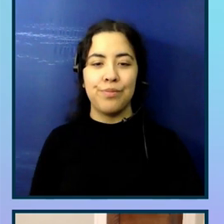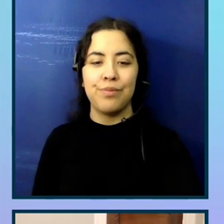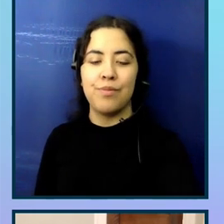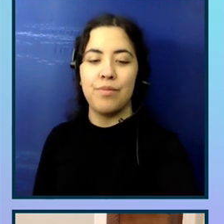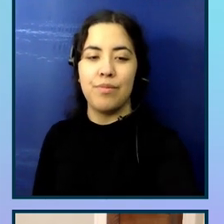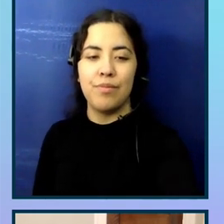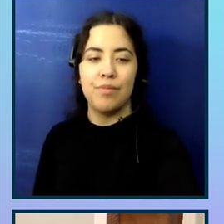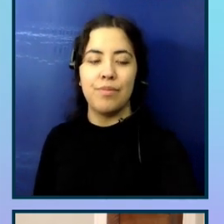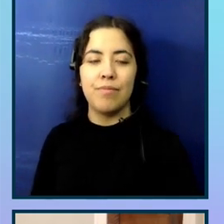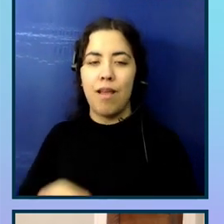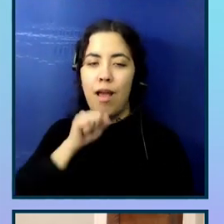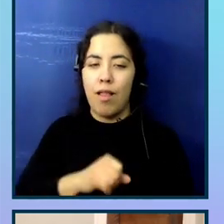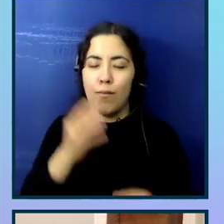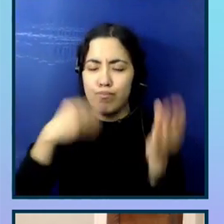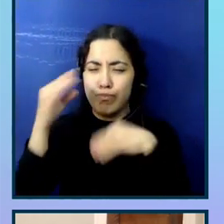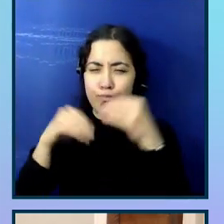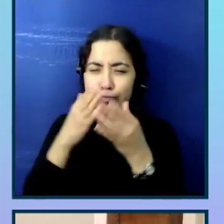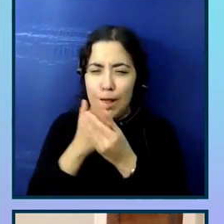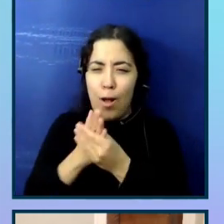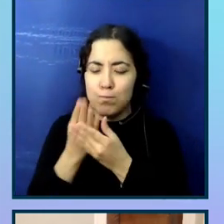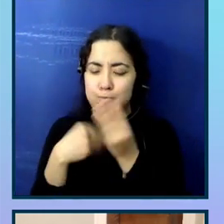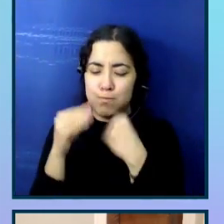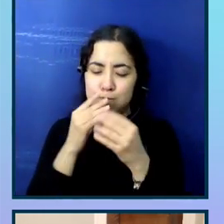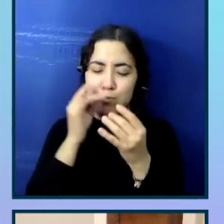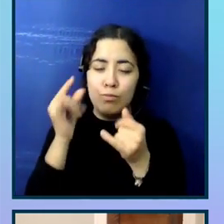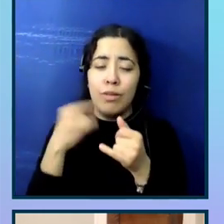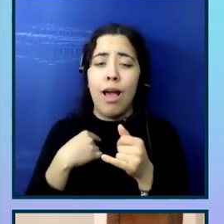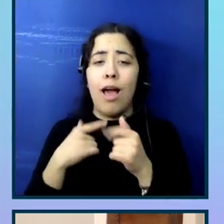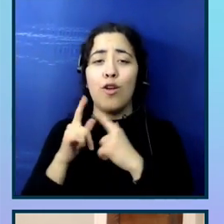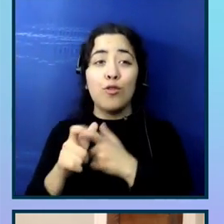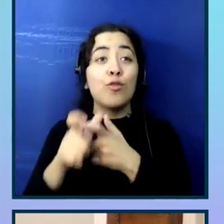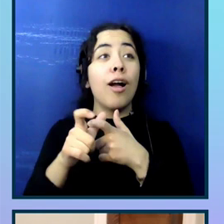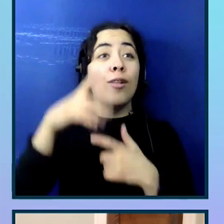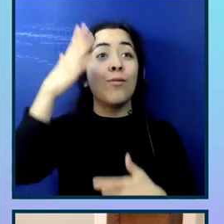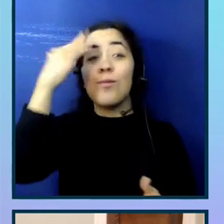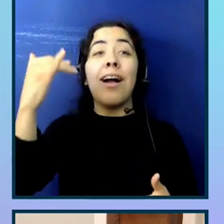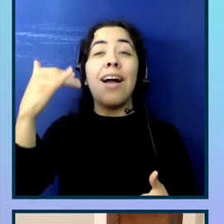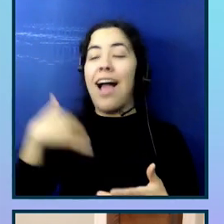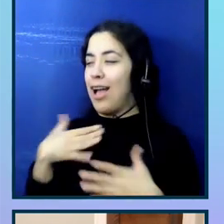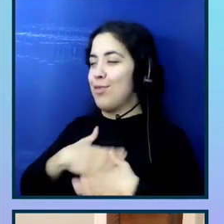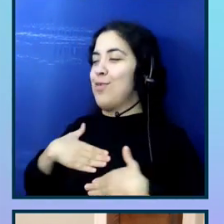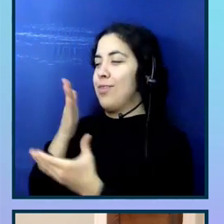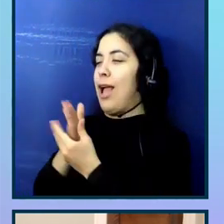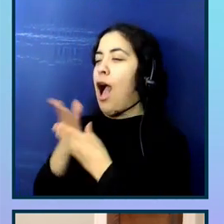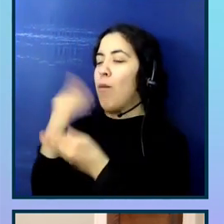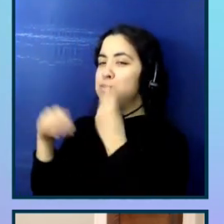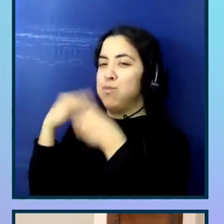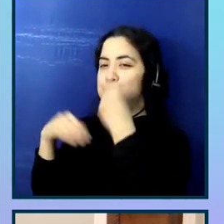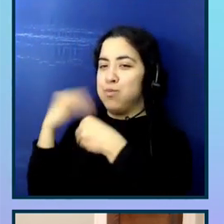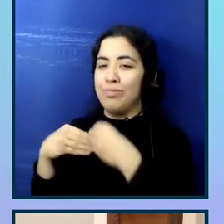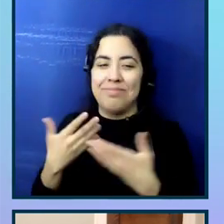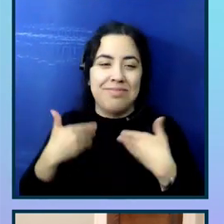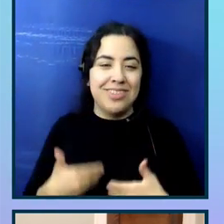I love to eat delicious tacos. I run so I can eat delicious tacos. So that's a little bit about